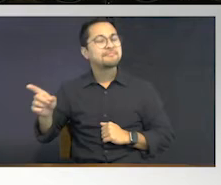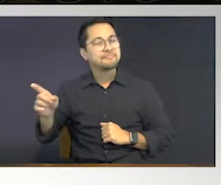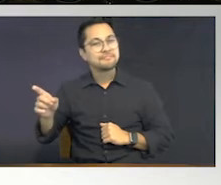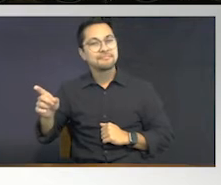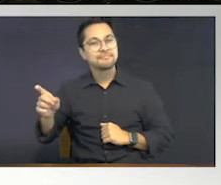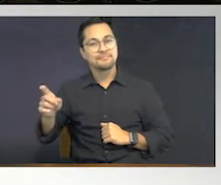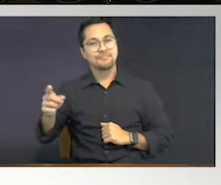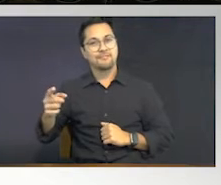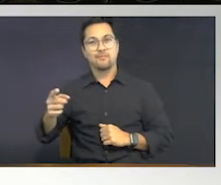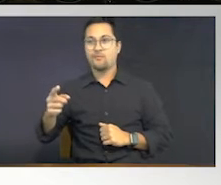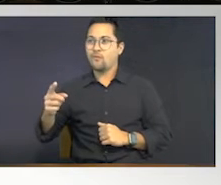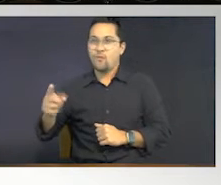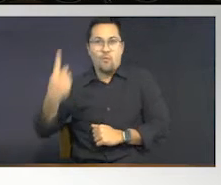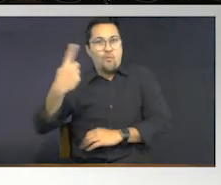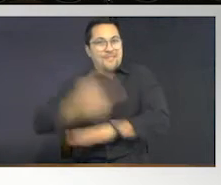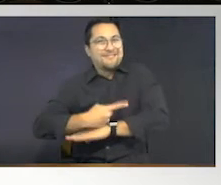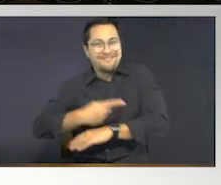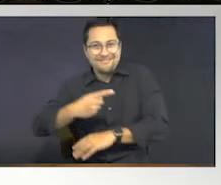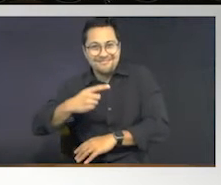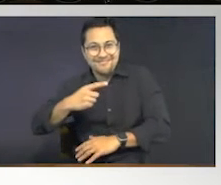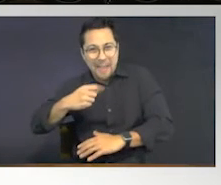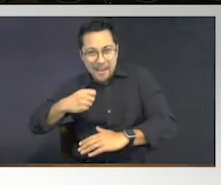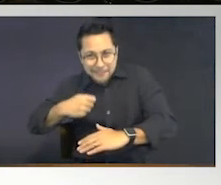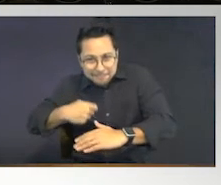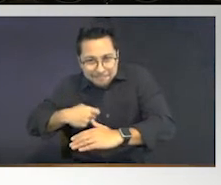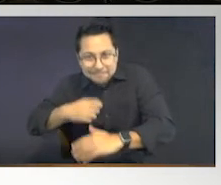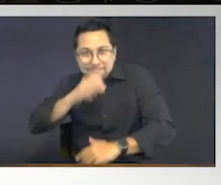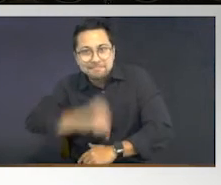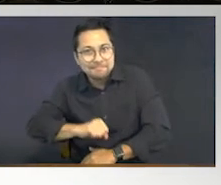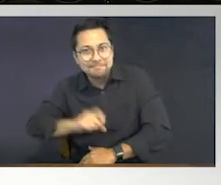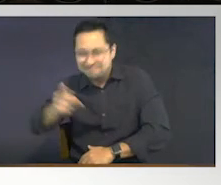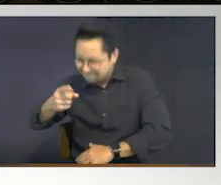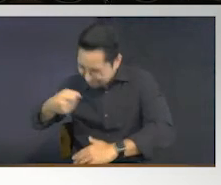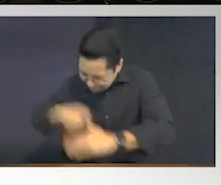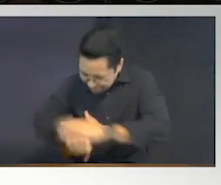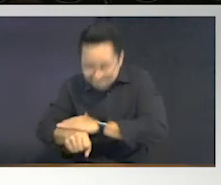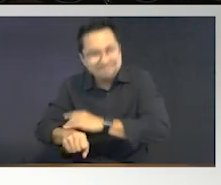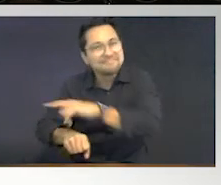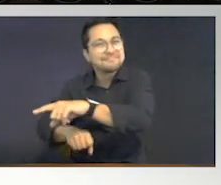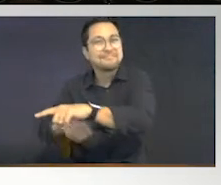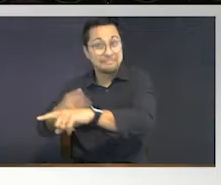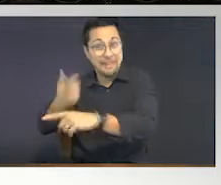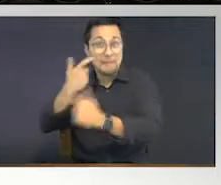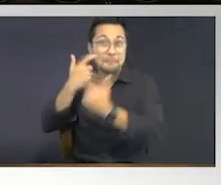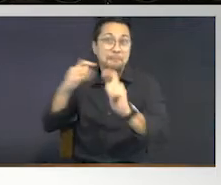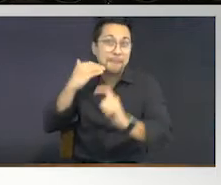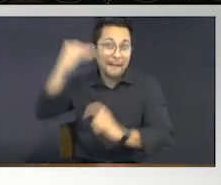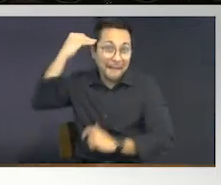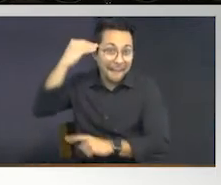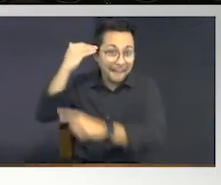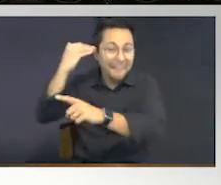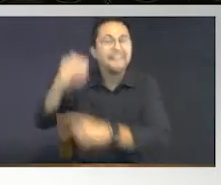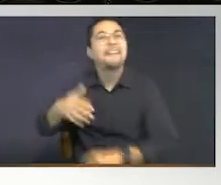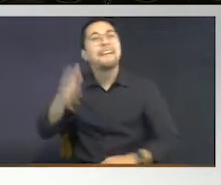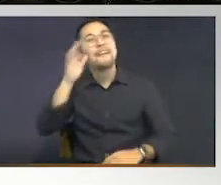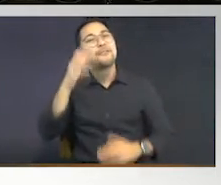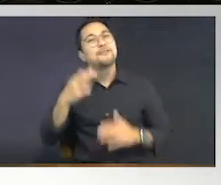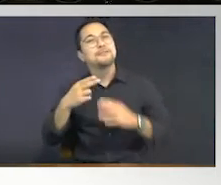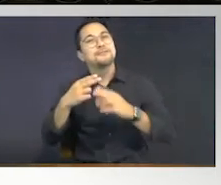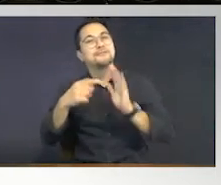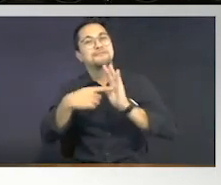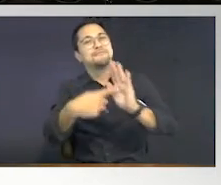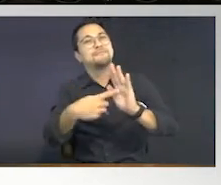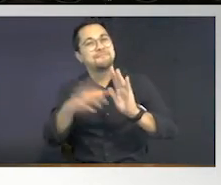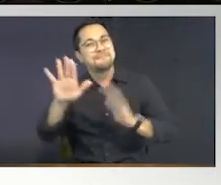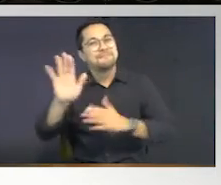1 day old in this picture. As you can see, he had a really big head. And I'm going to share a little bit of video.